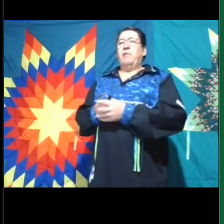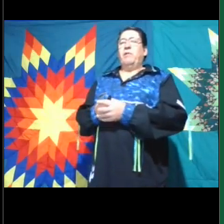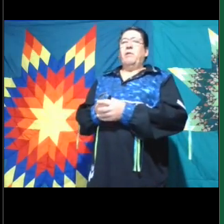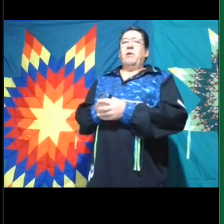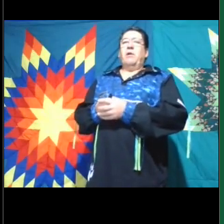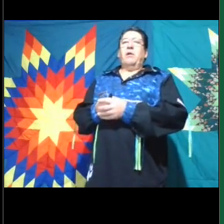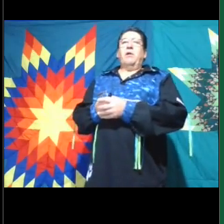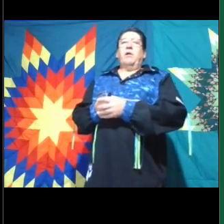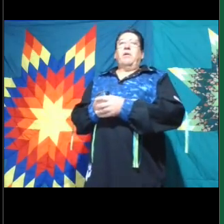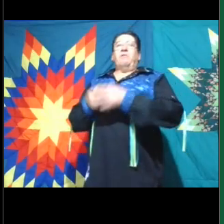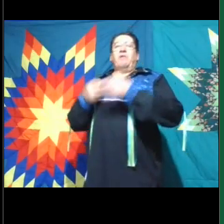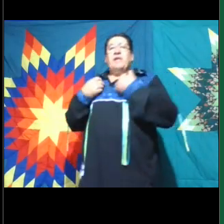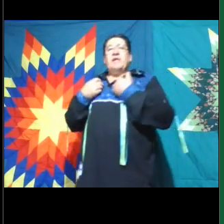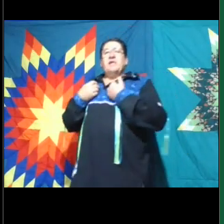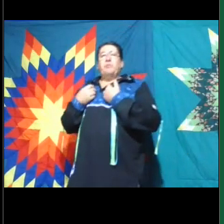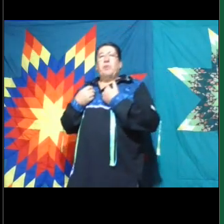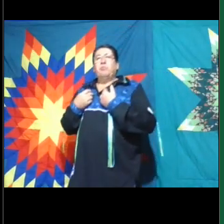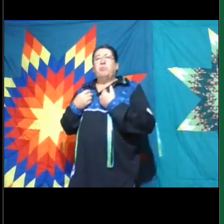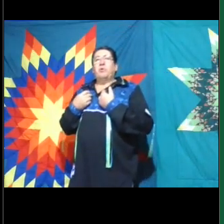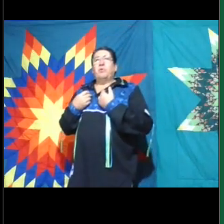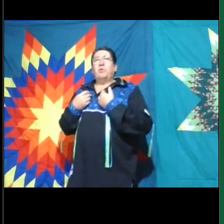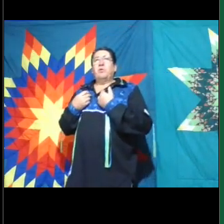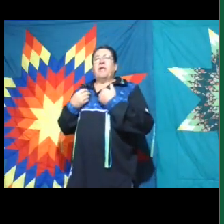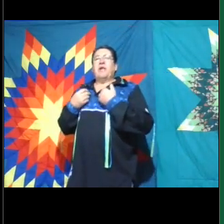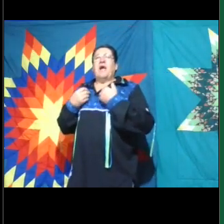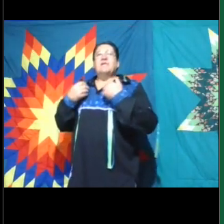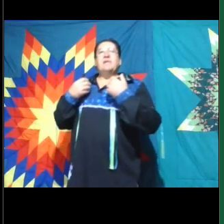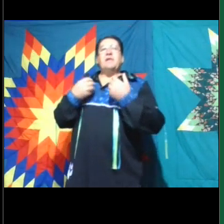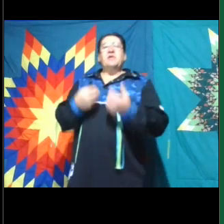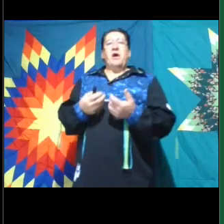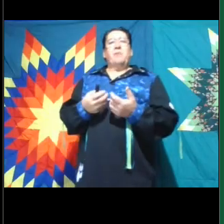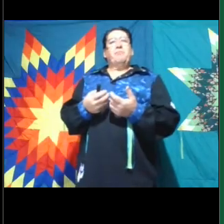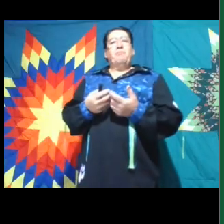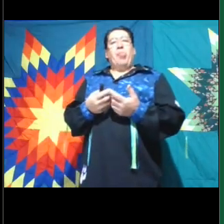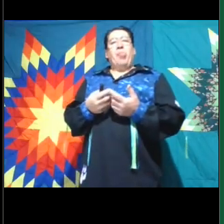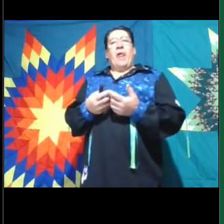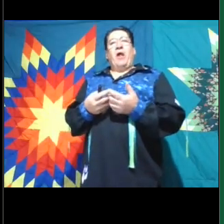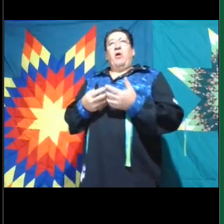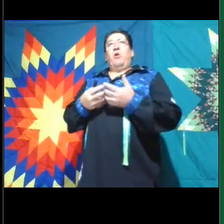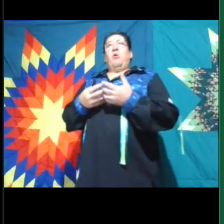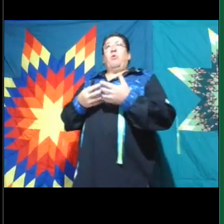awarded. For Indigenous people, that's the job.